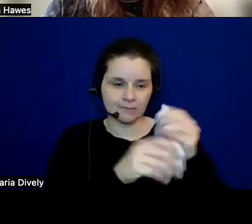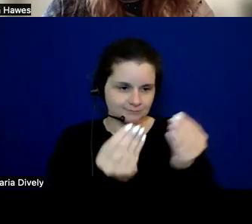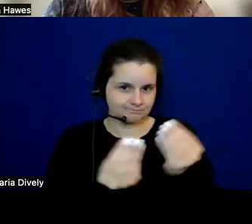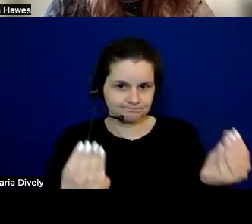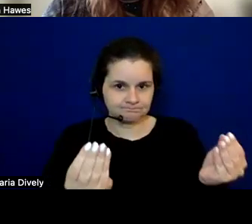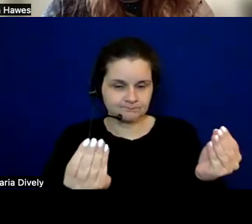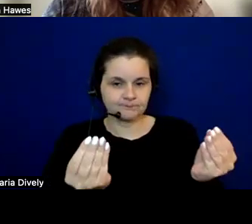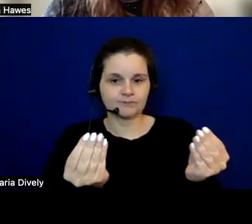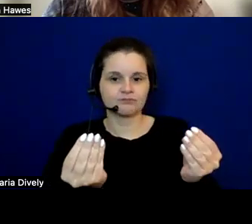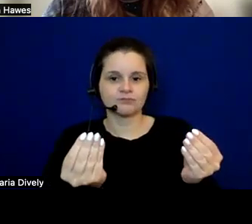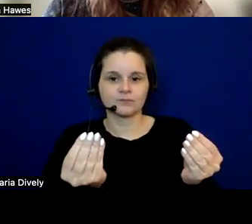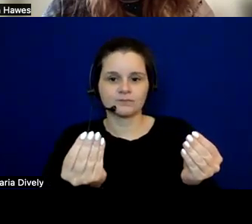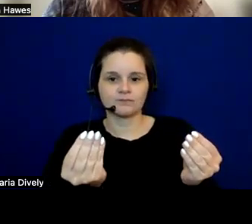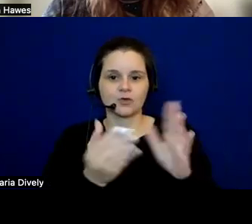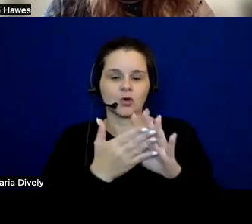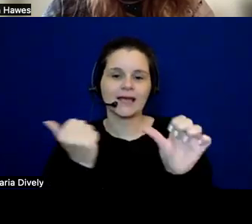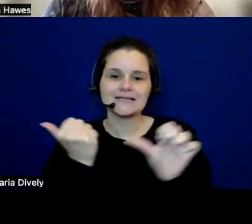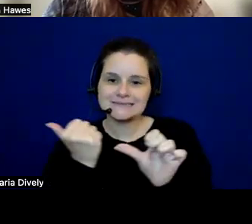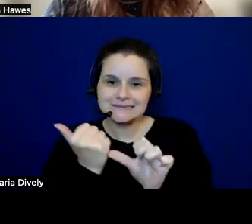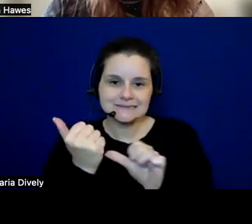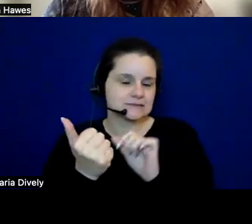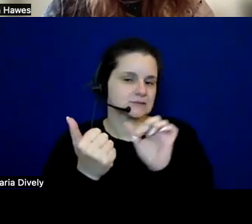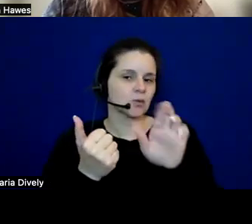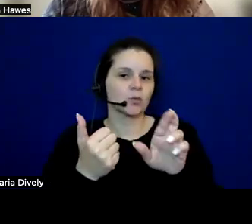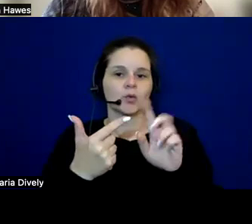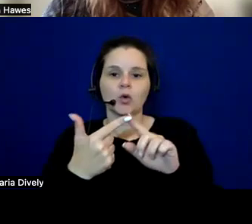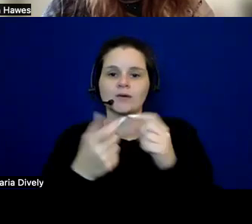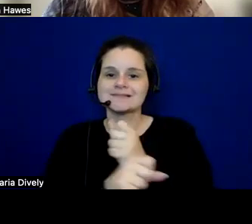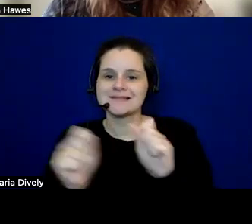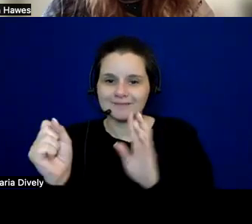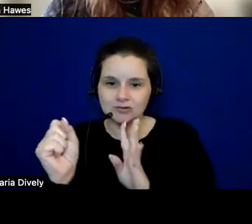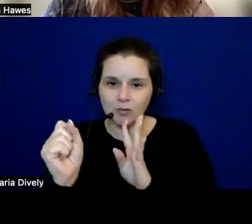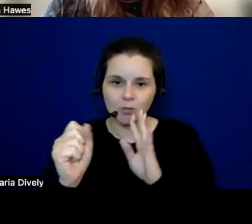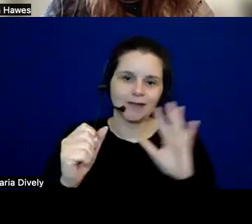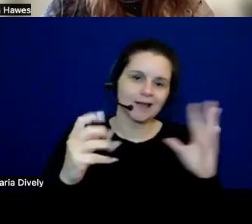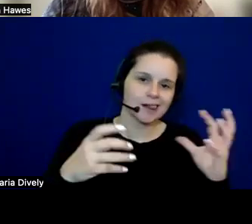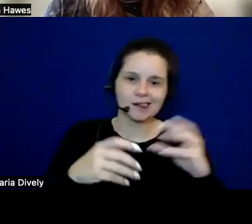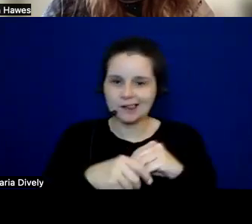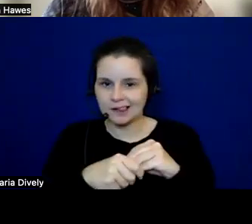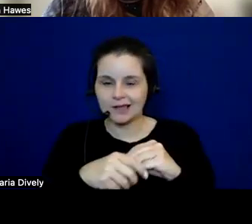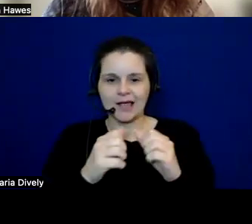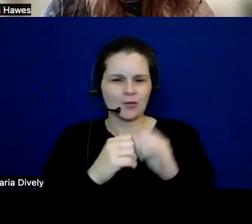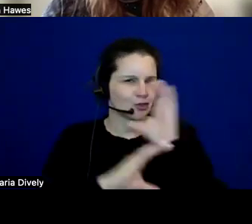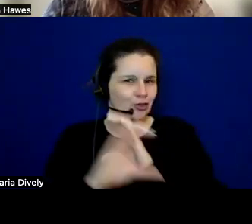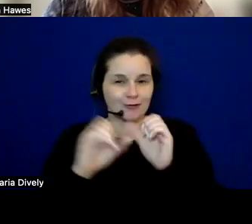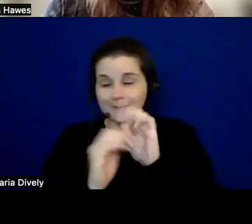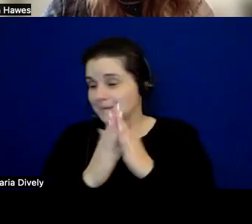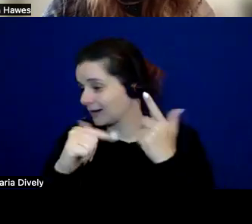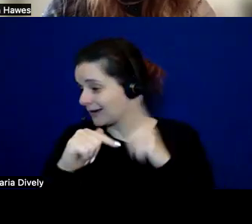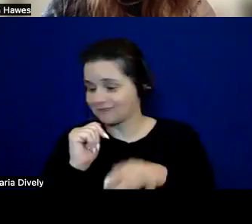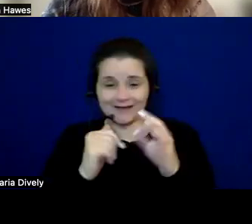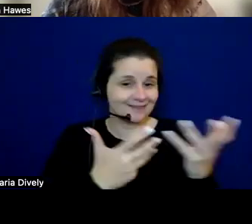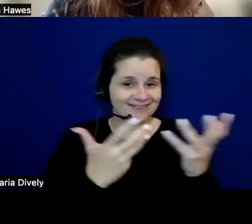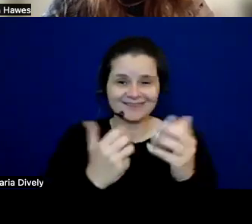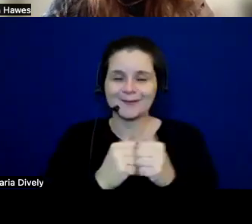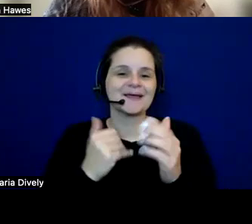within like assist or within safe talk. And I was looking for my book and I can't find it now. And then we